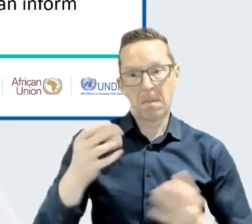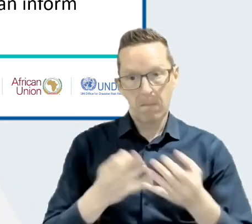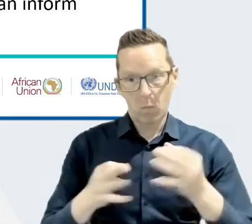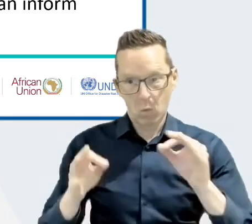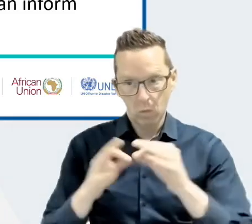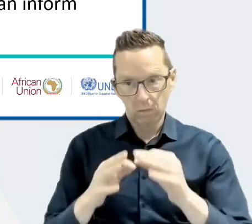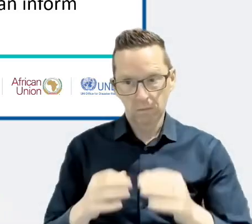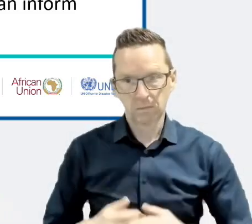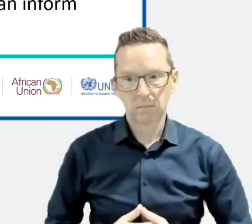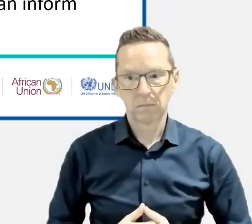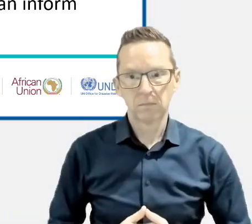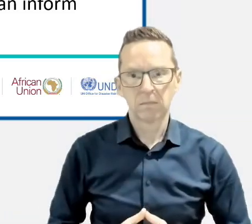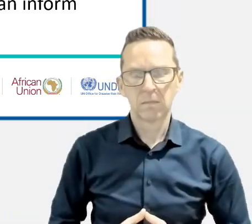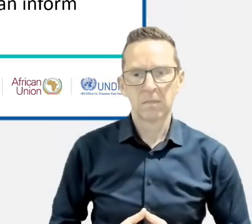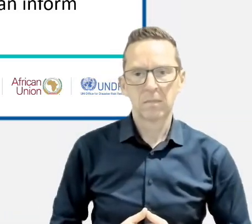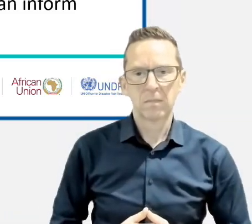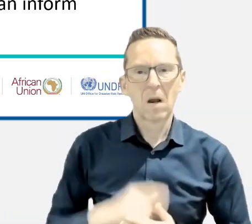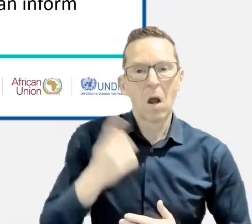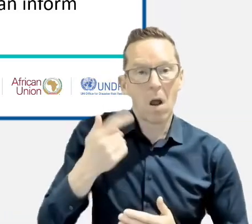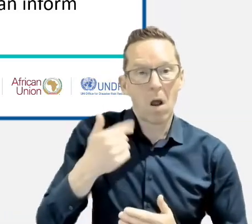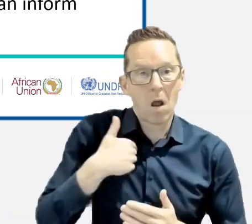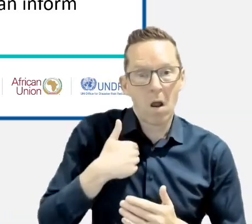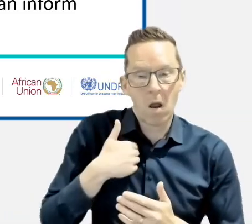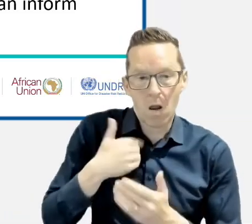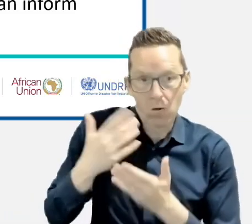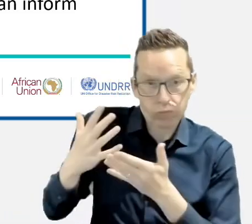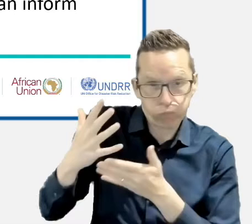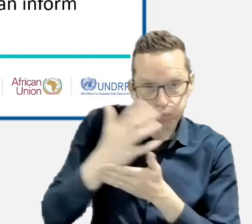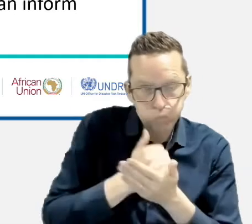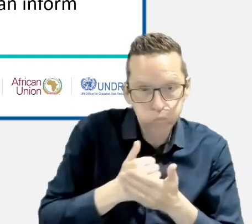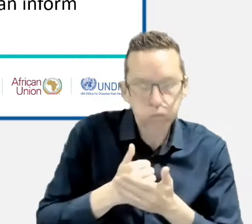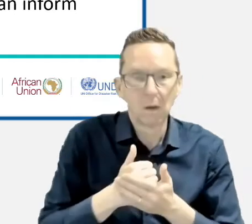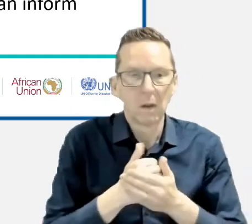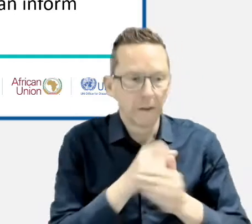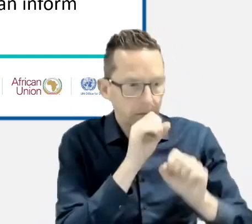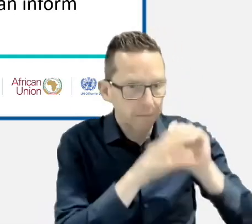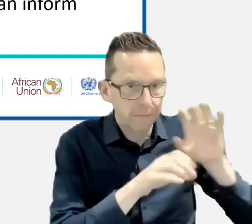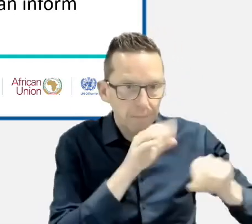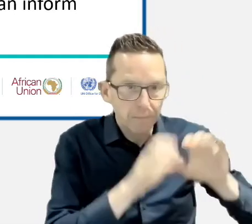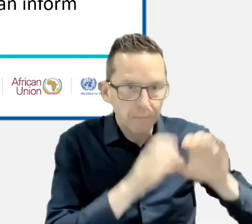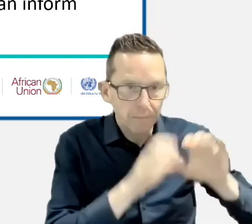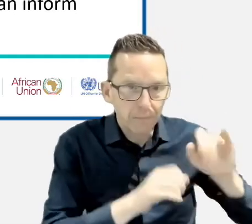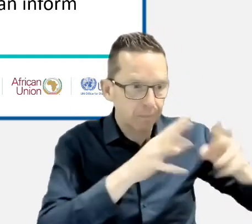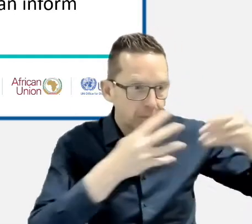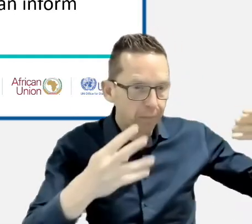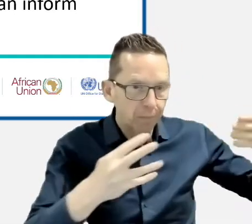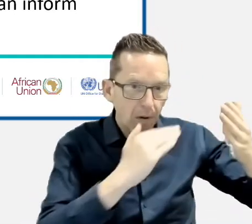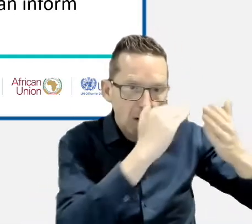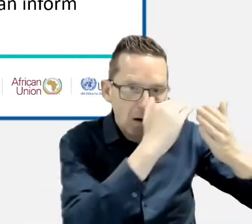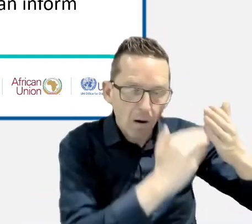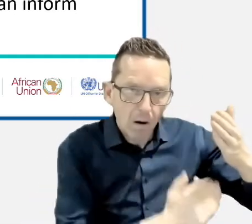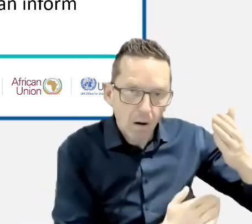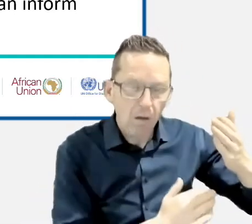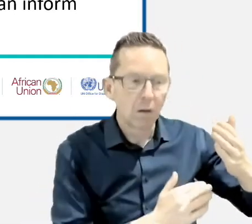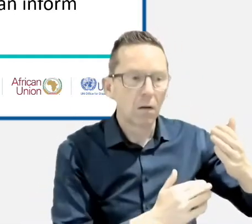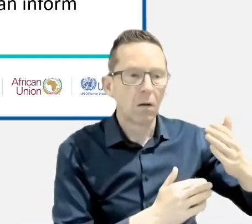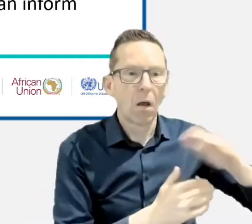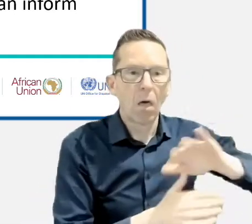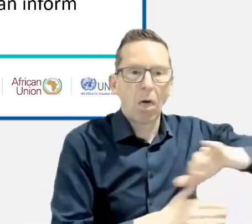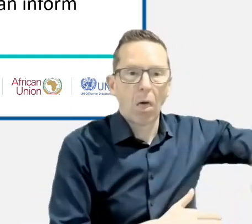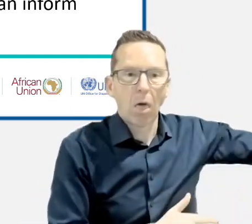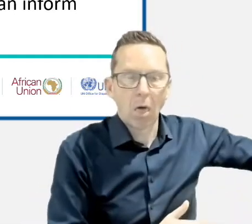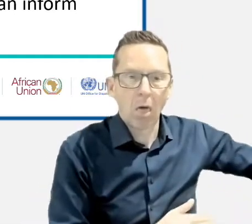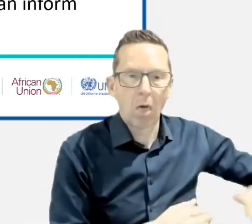away in one of your organizations or entities and not publicly available, there's a high likelihood that when we